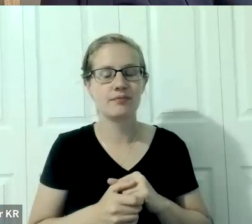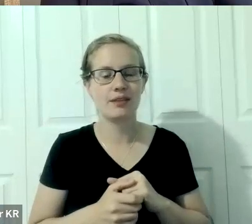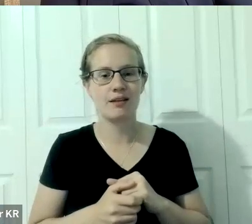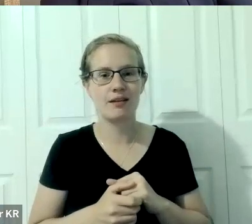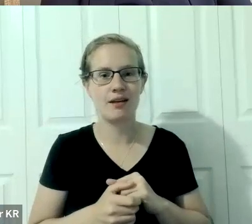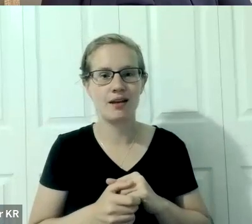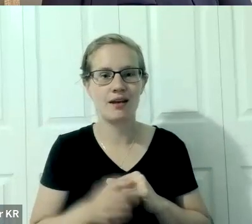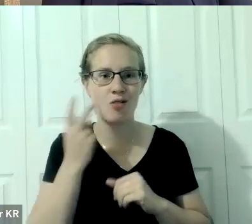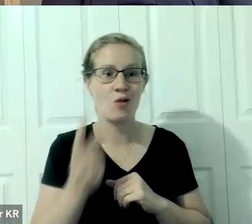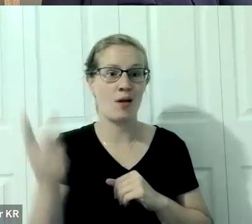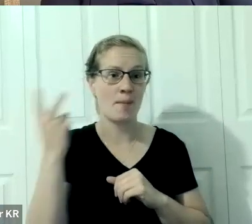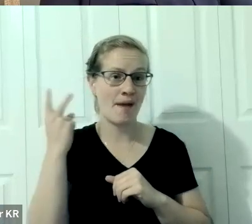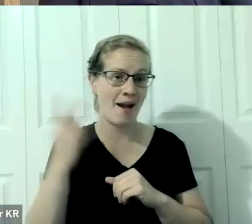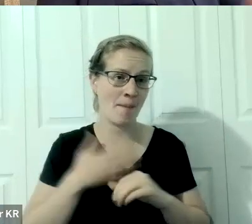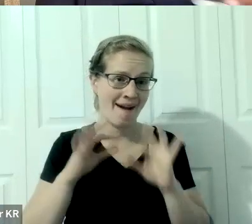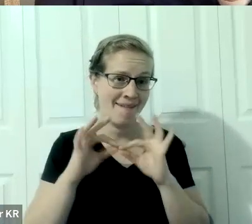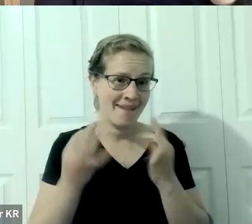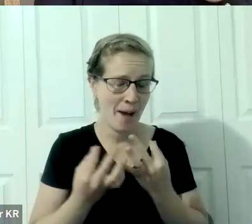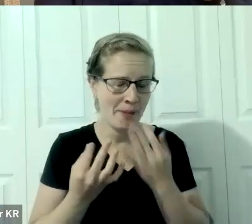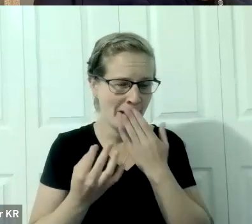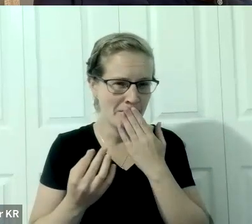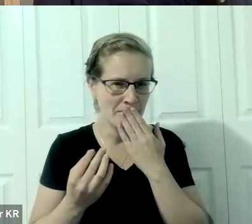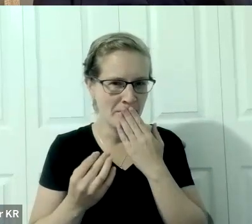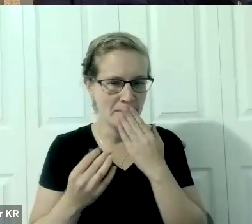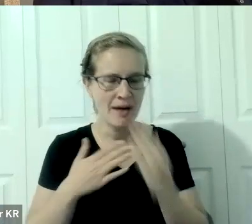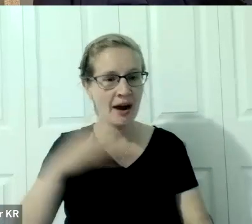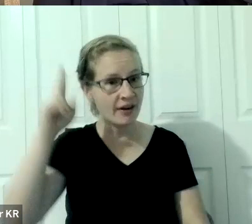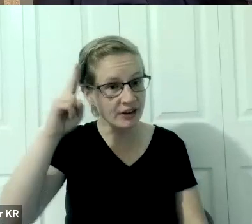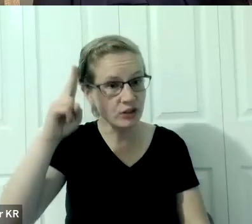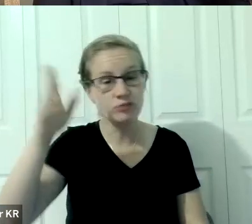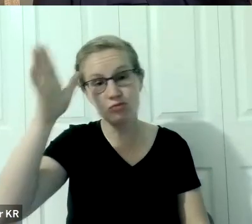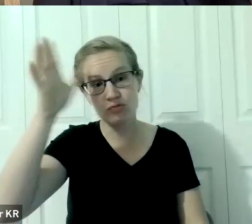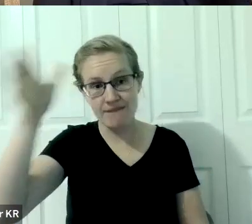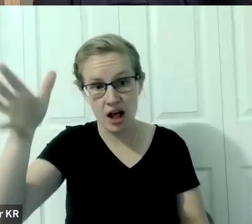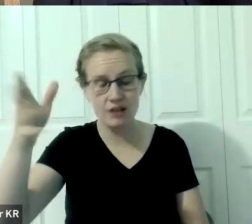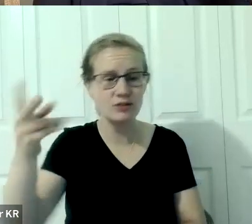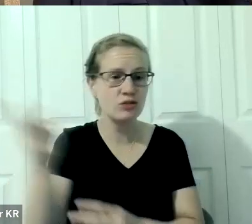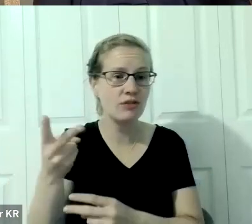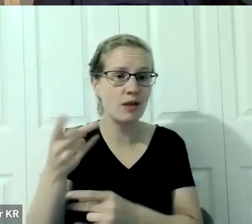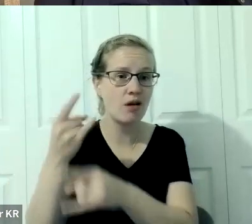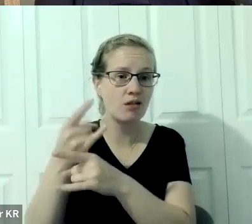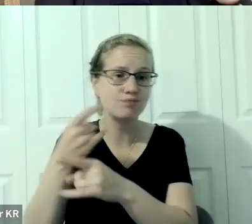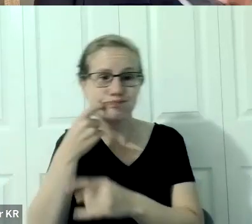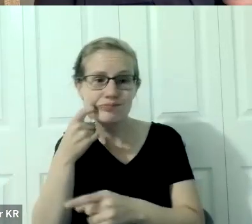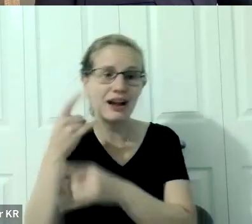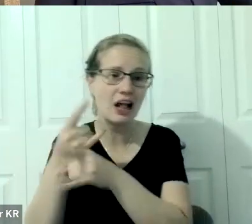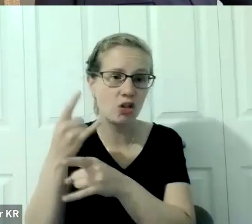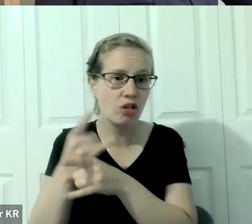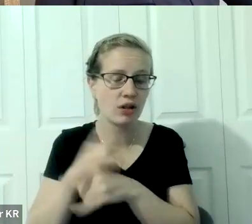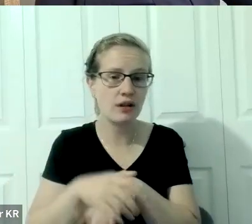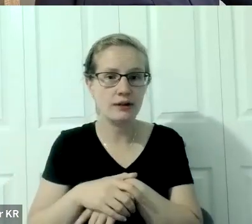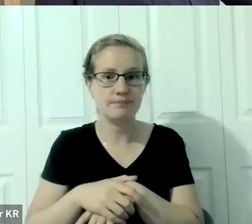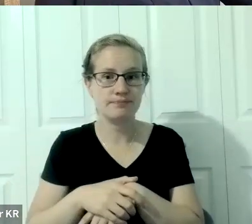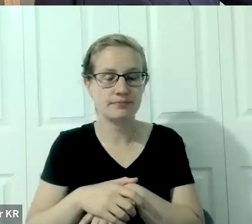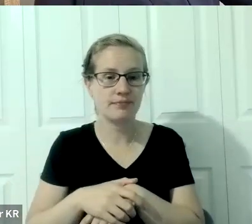I'm looking back at my family, I've had an uncle and a grandfather who were alcoholics, and we pretty